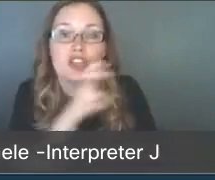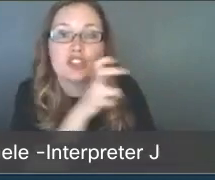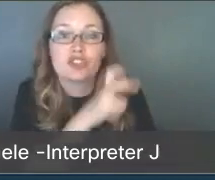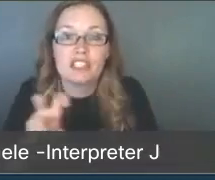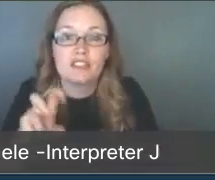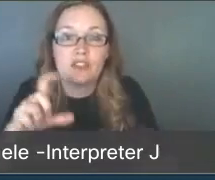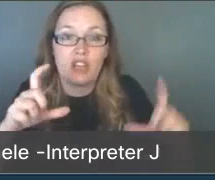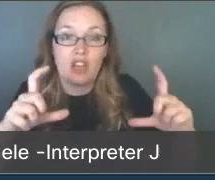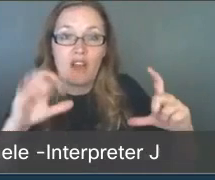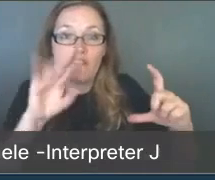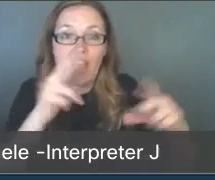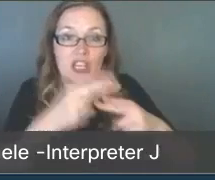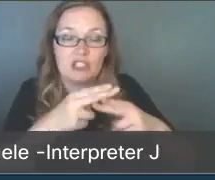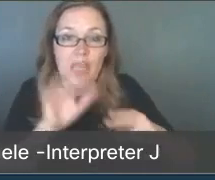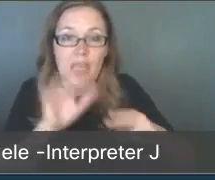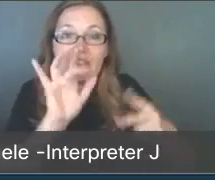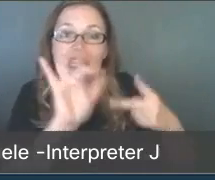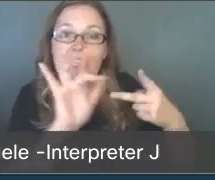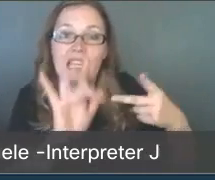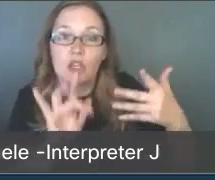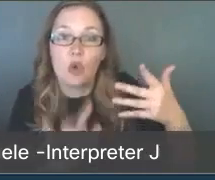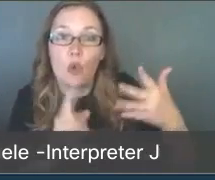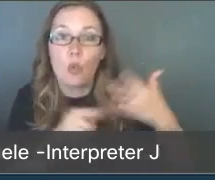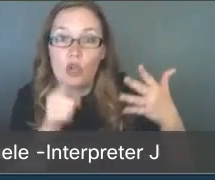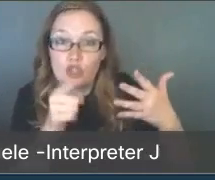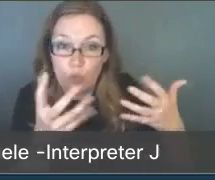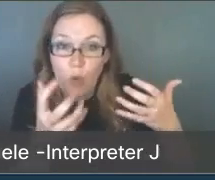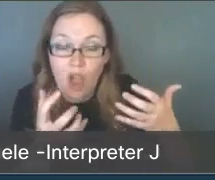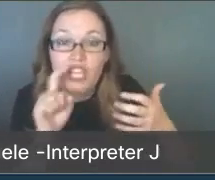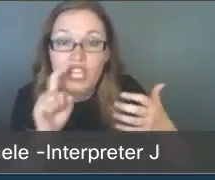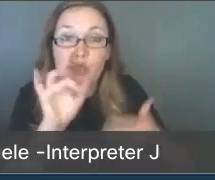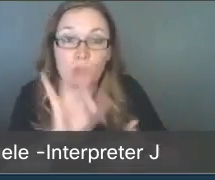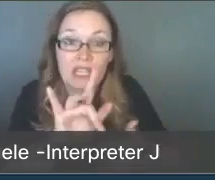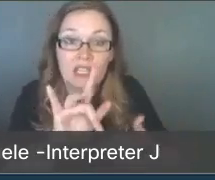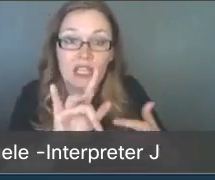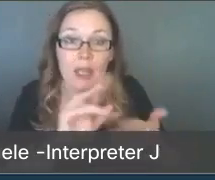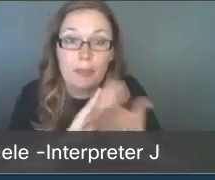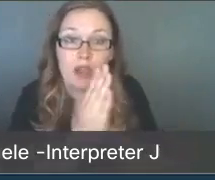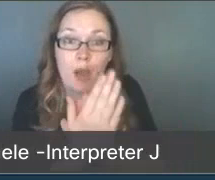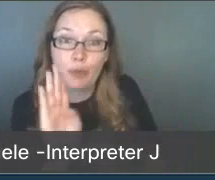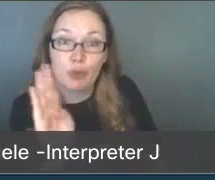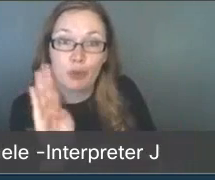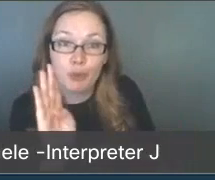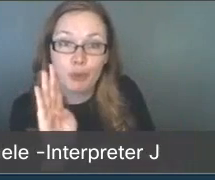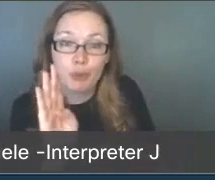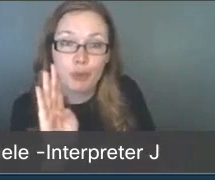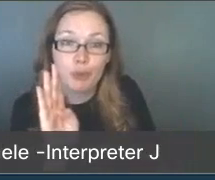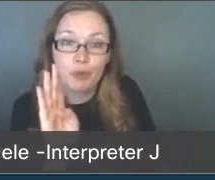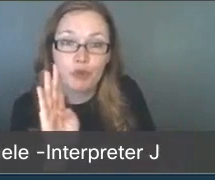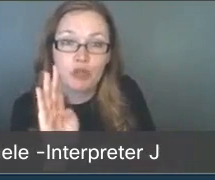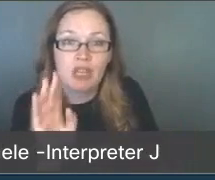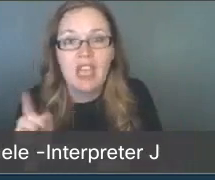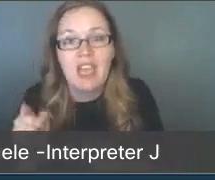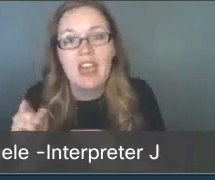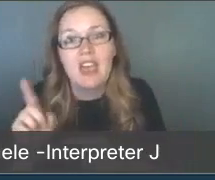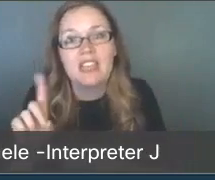under file name, click the files that you would want. It should turn blue. And I'm reading, and then the download button should